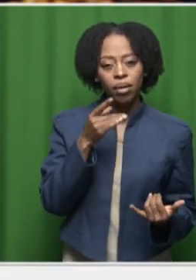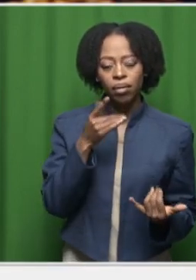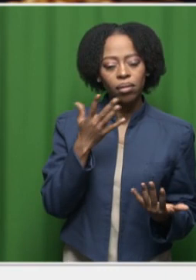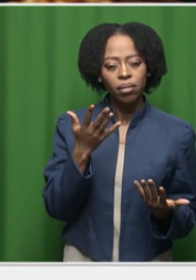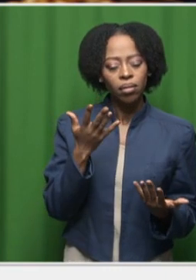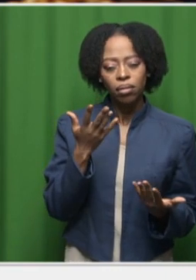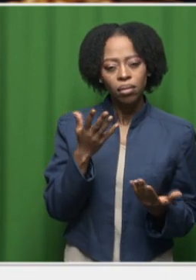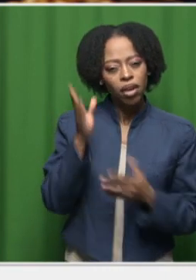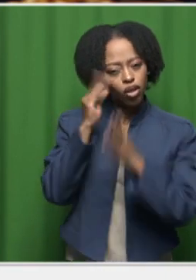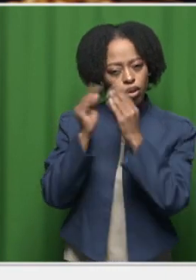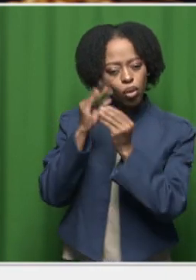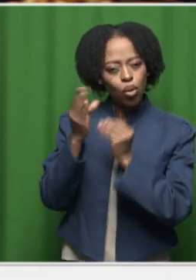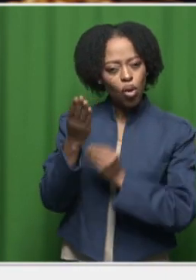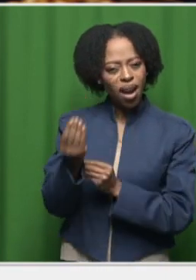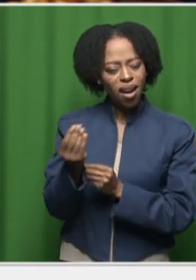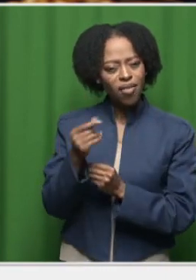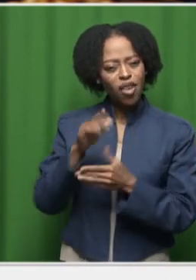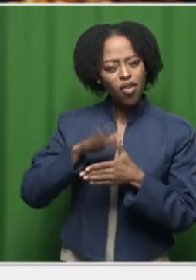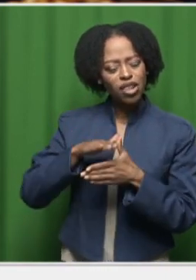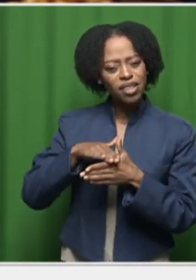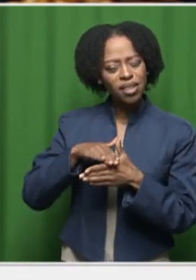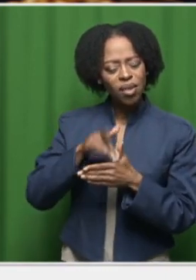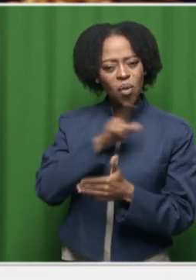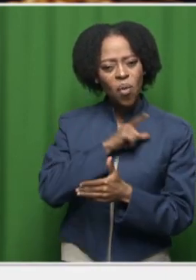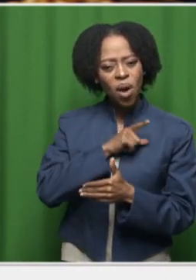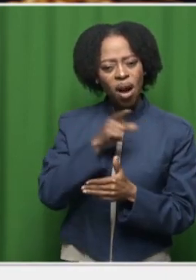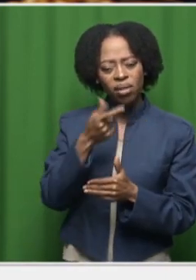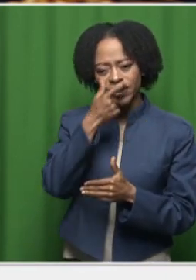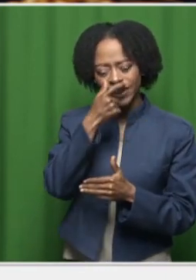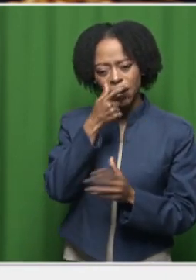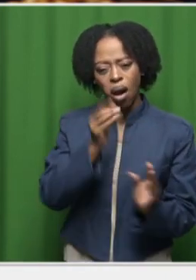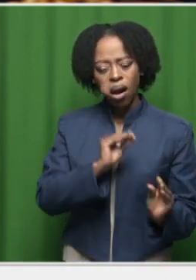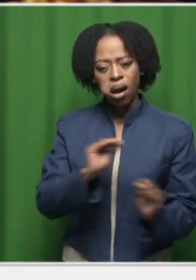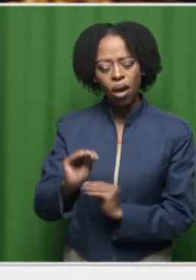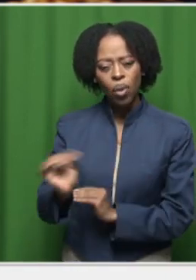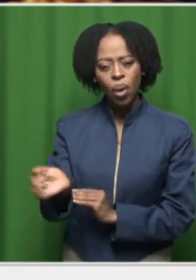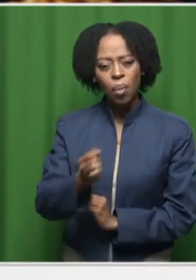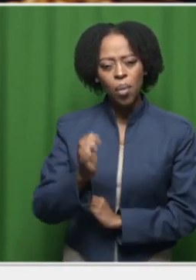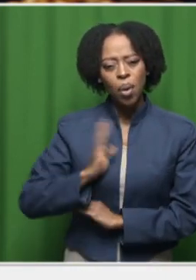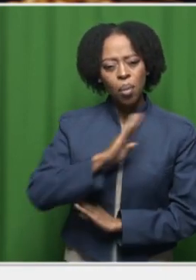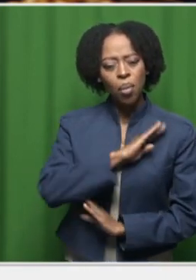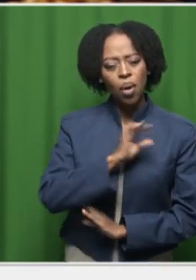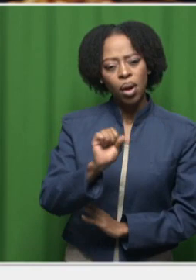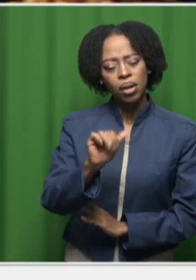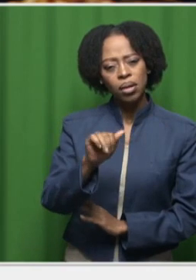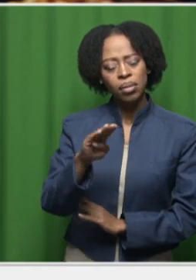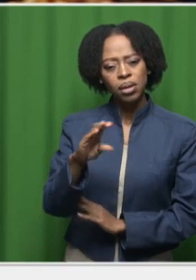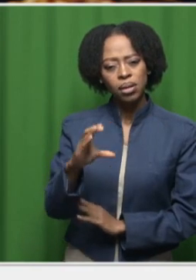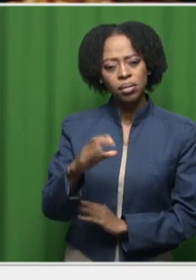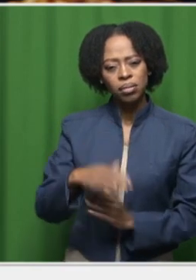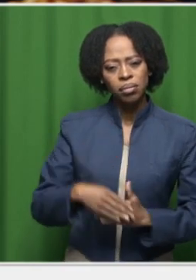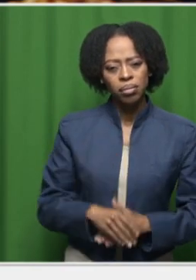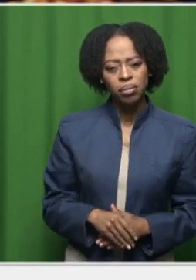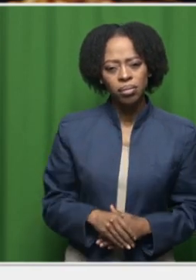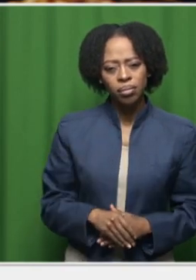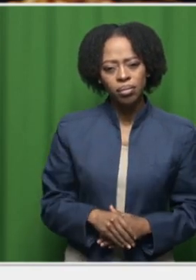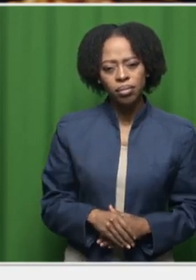clearer as to the reasons why the president is delaying the appointment of the SABC board?